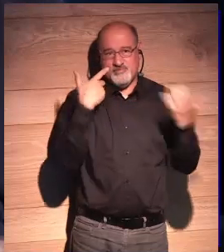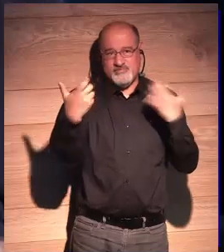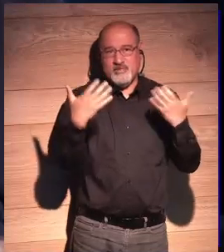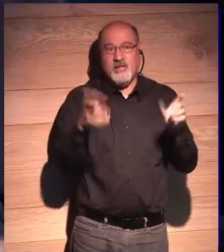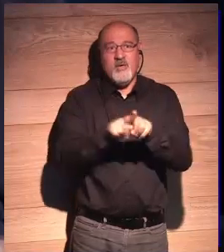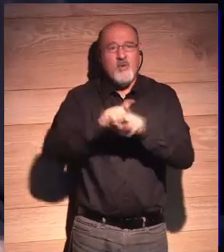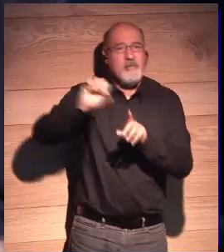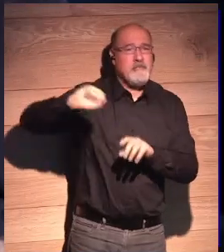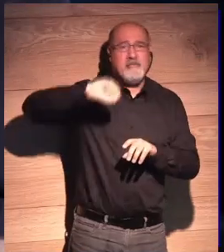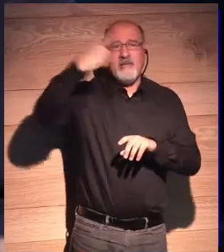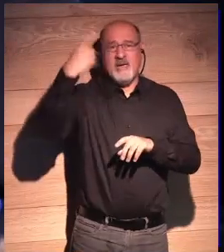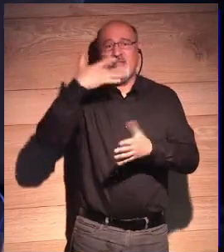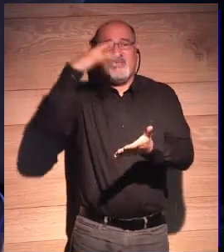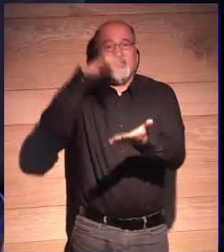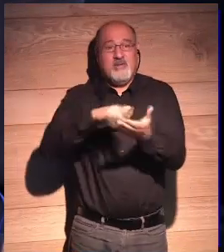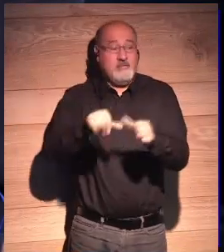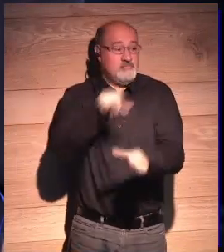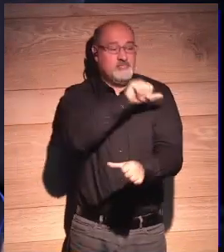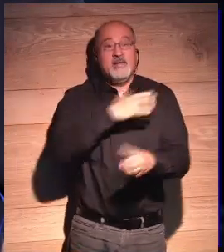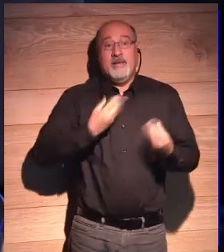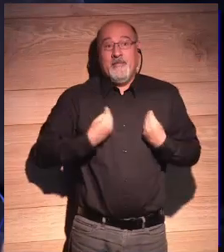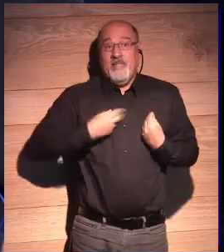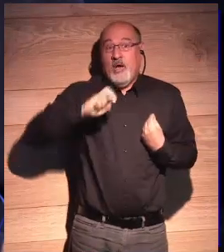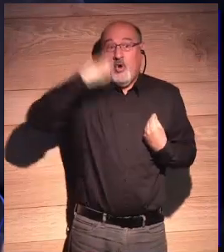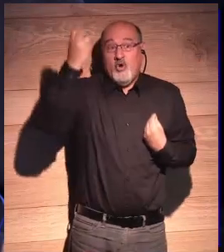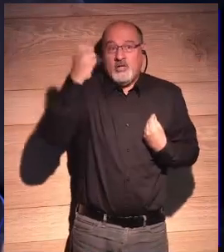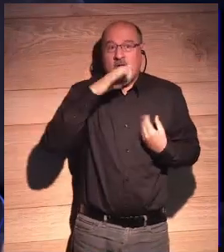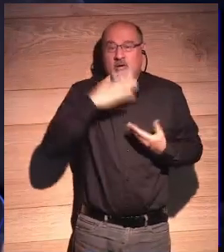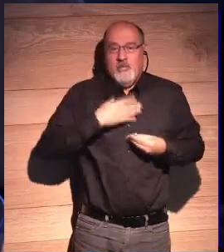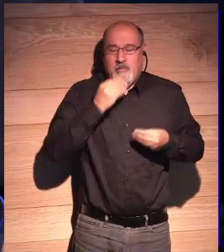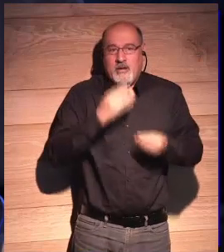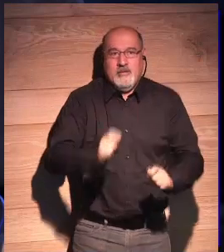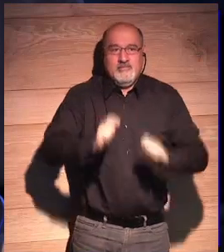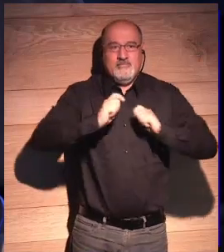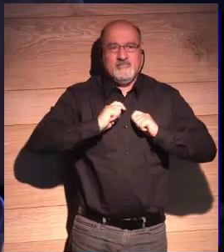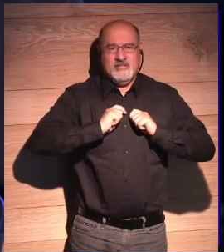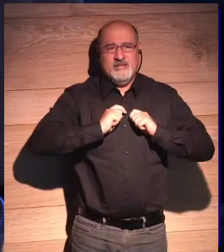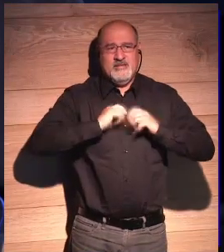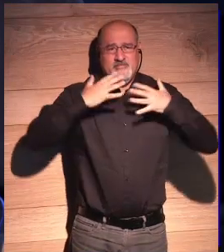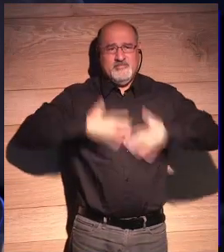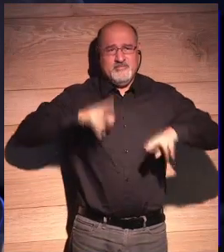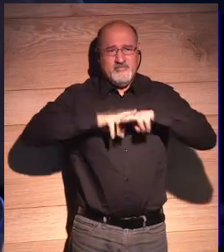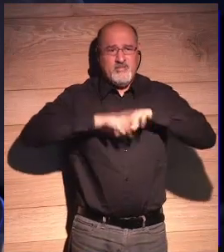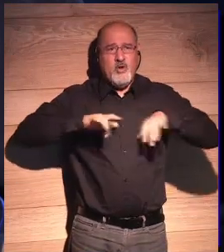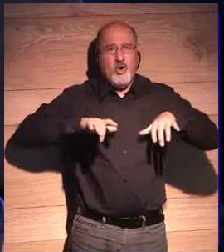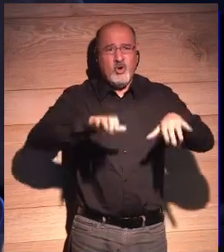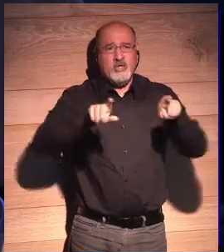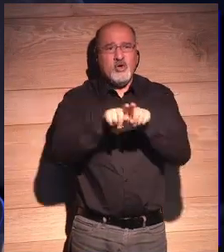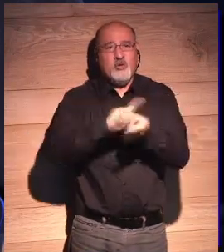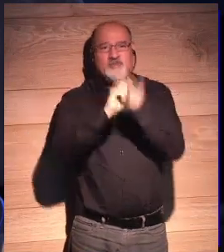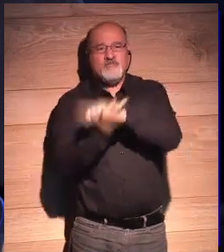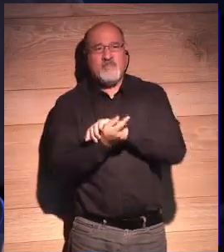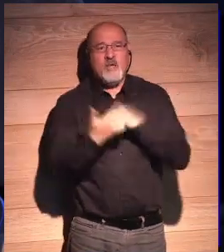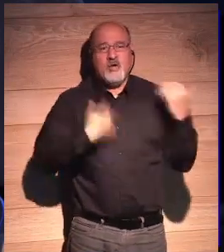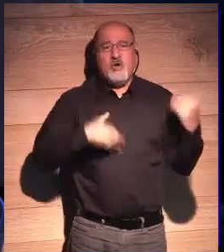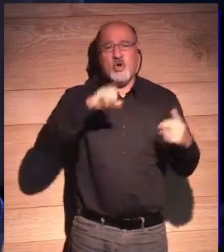and that was the safe guides. I mean, maybe I would have become a rockabilly